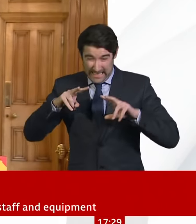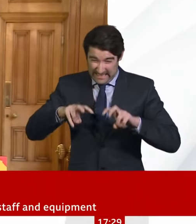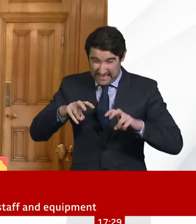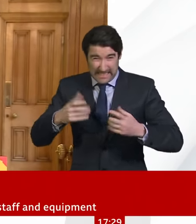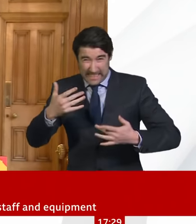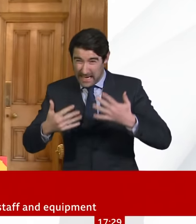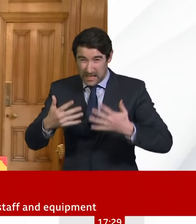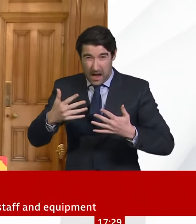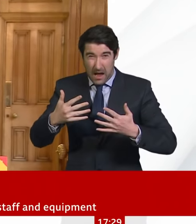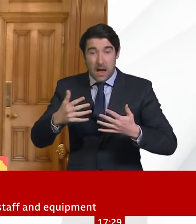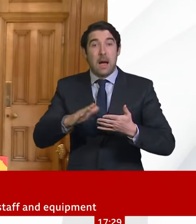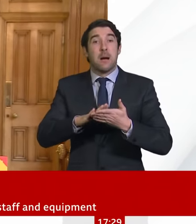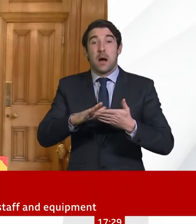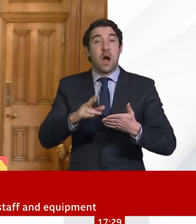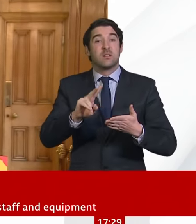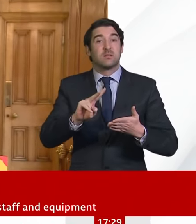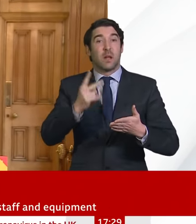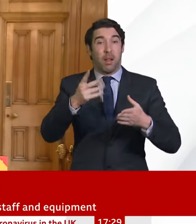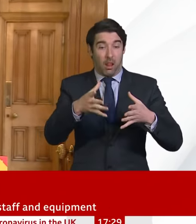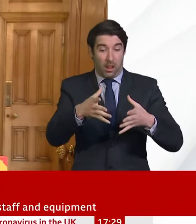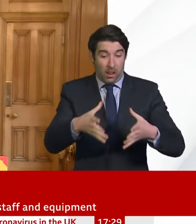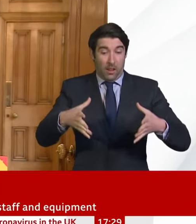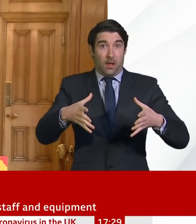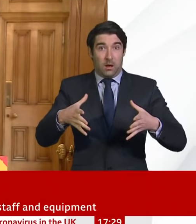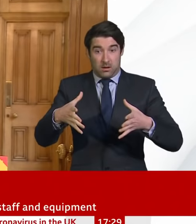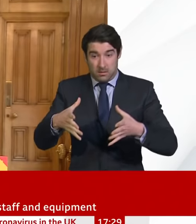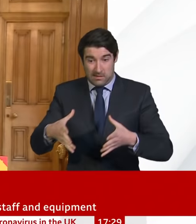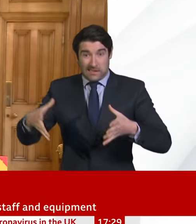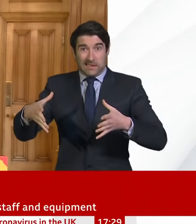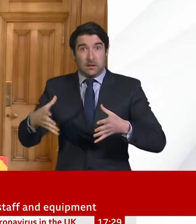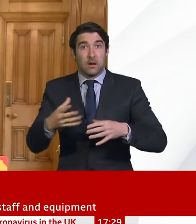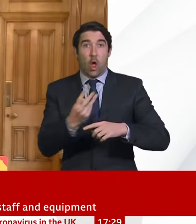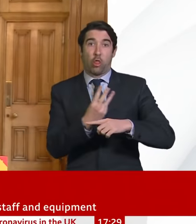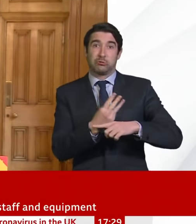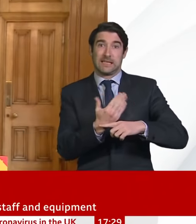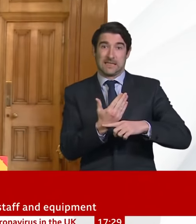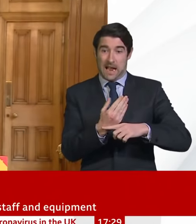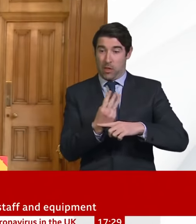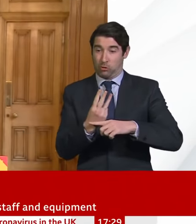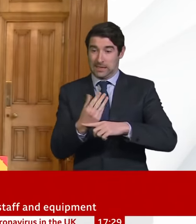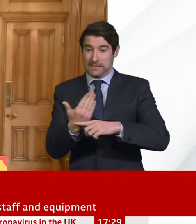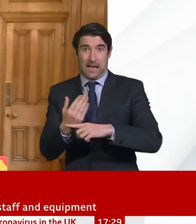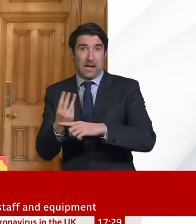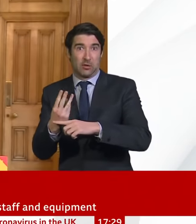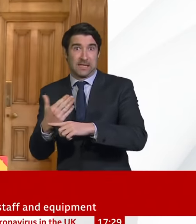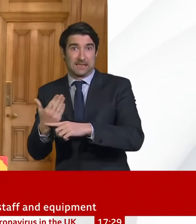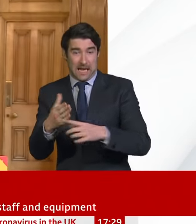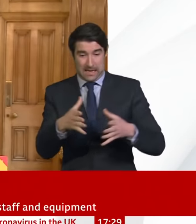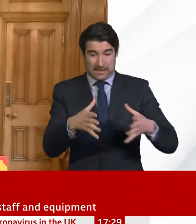days. The number of people admitted to hospital with coronavirus symptoms is now